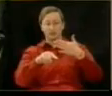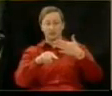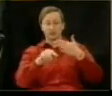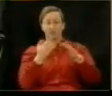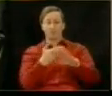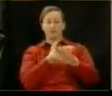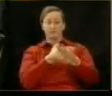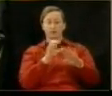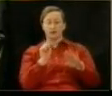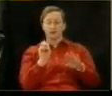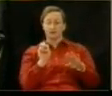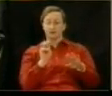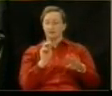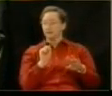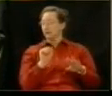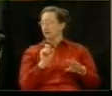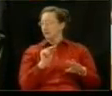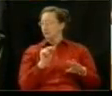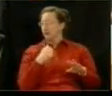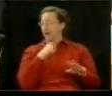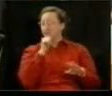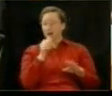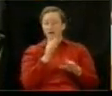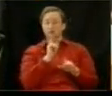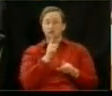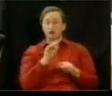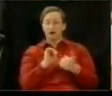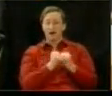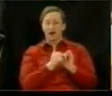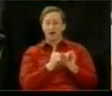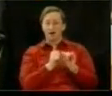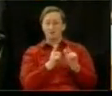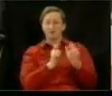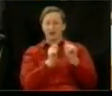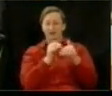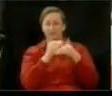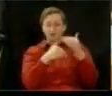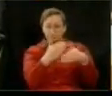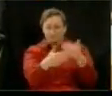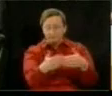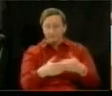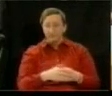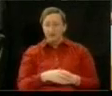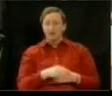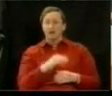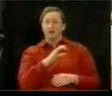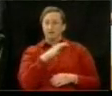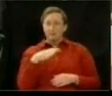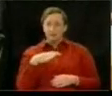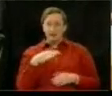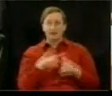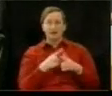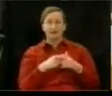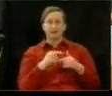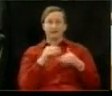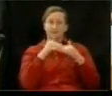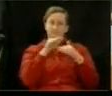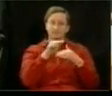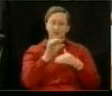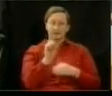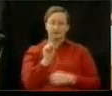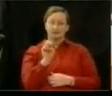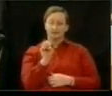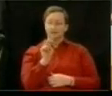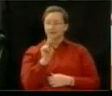into session. I'm not sure how quickly this would go through the legislative process. I'm not sure if it would need to go through the committee process and then have the Senate and the House,